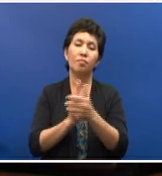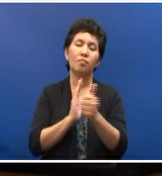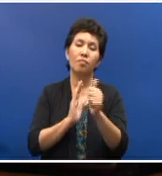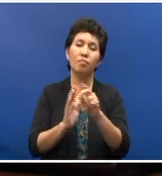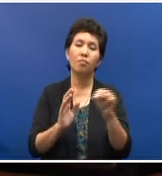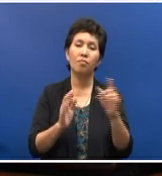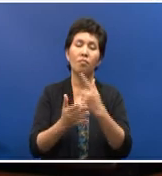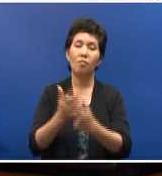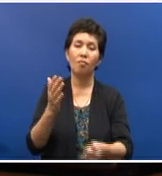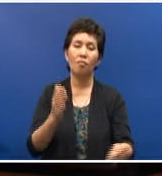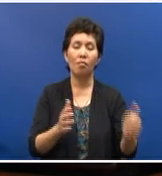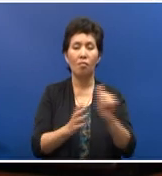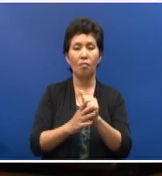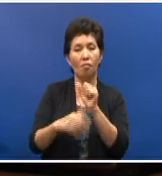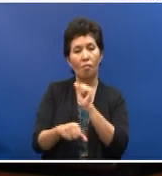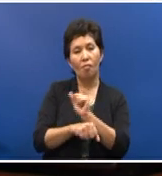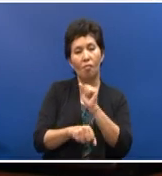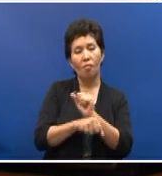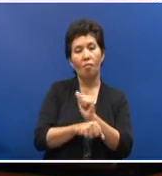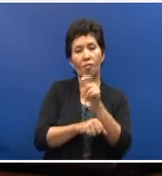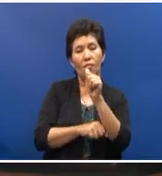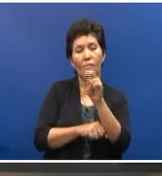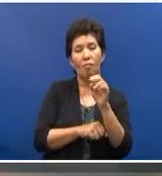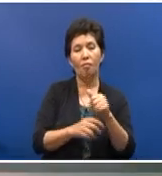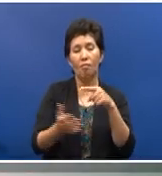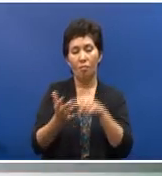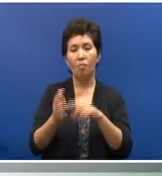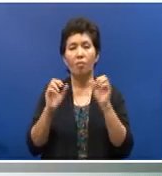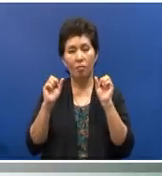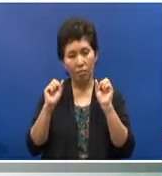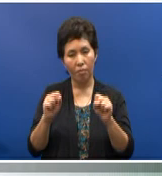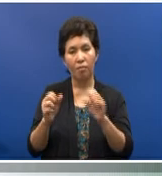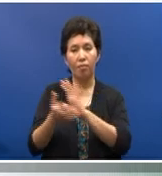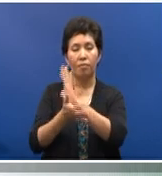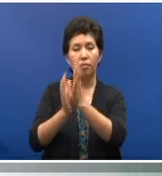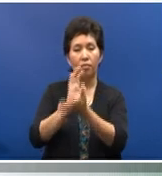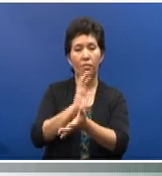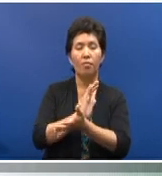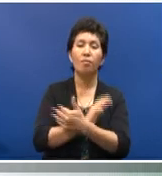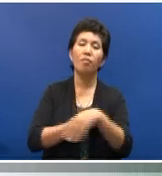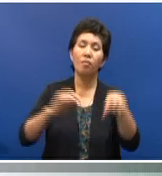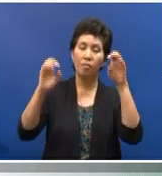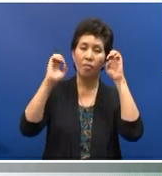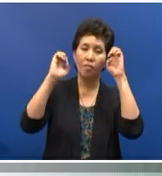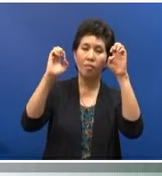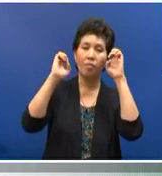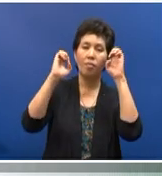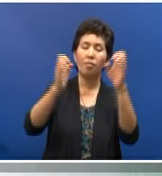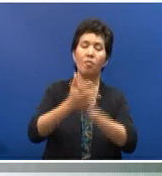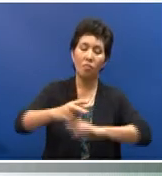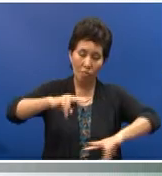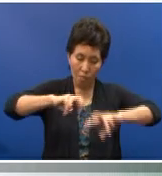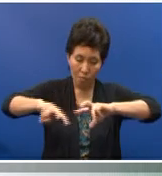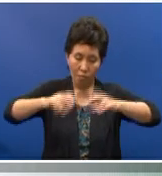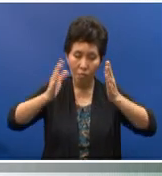So what are the job opportunities? Okay, so you can be in the field of academia, okay,